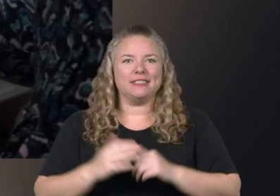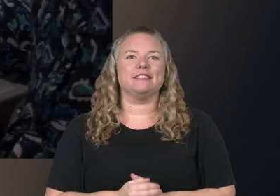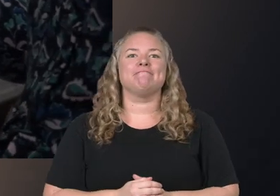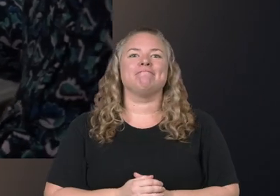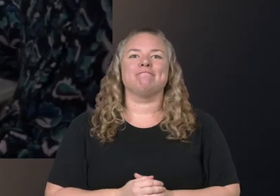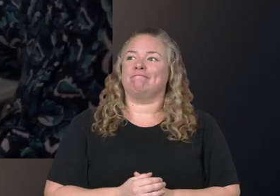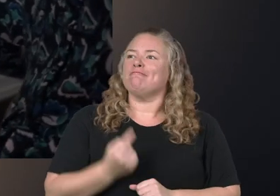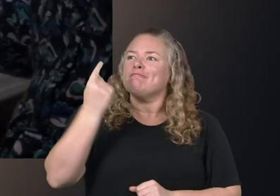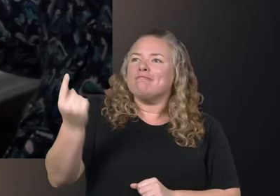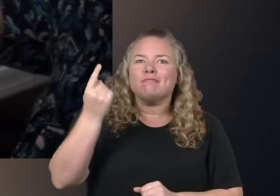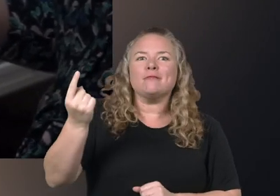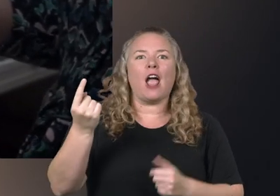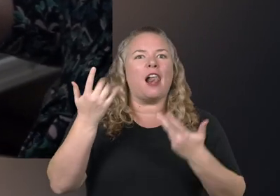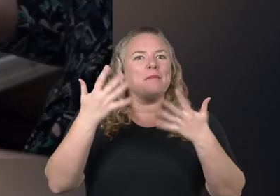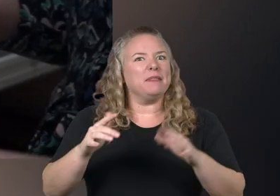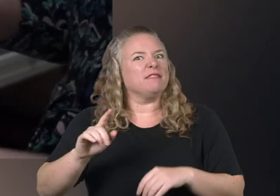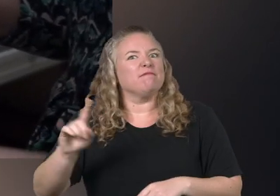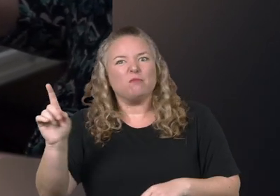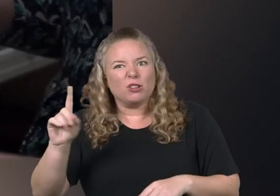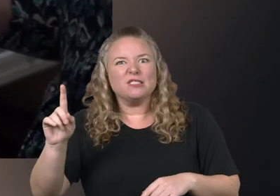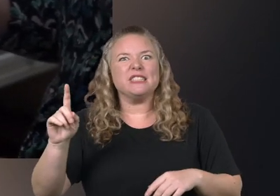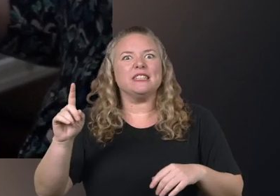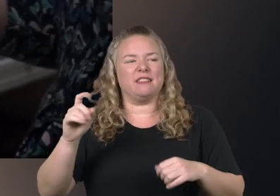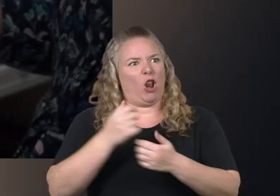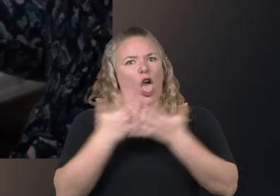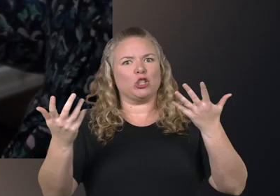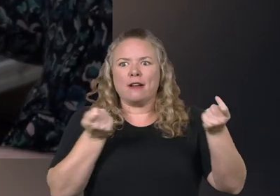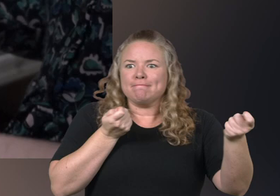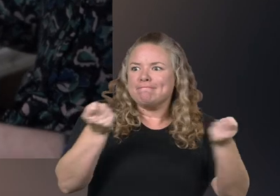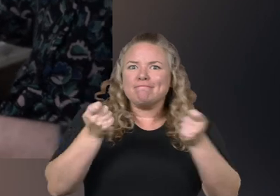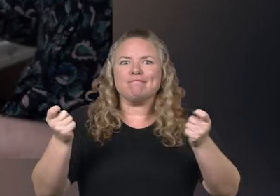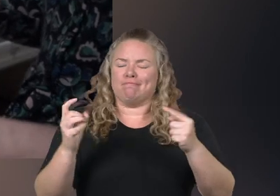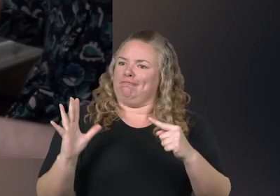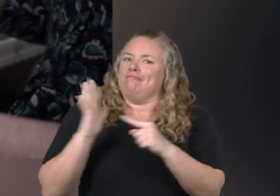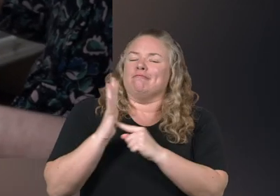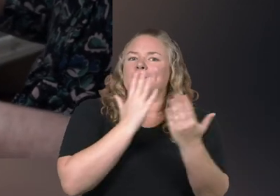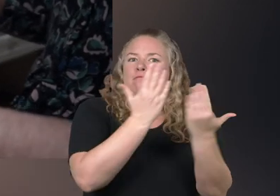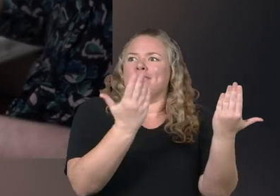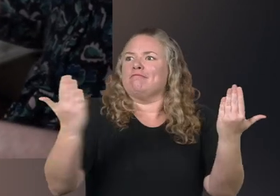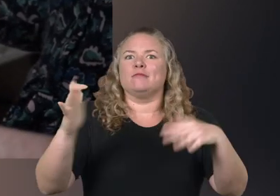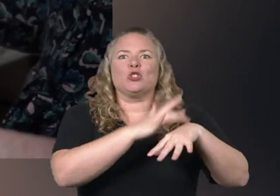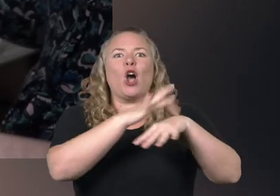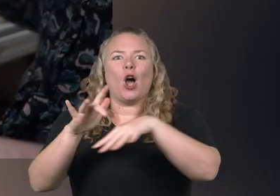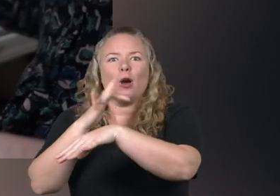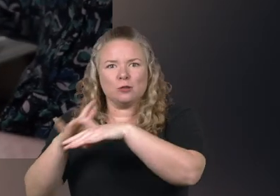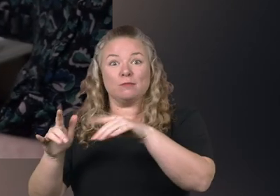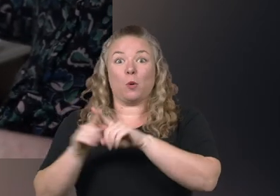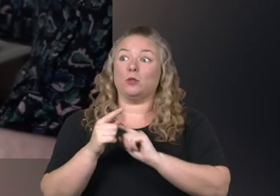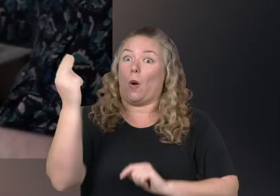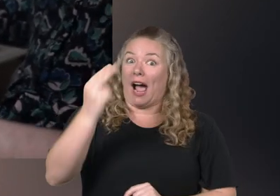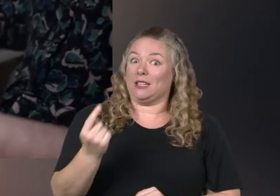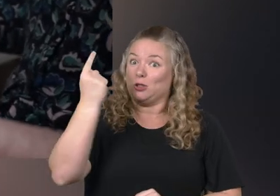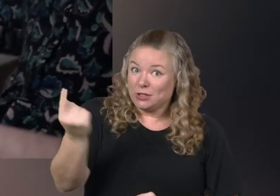at Rochdale Art Gallery. She curated a number of really important shows and she was an artist in her own right and a